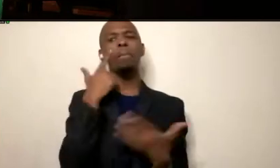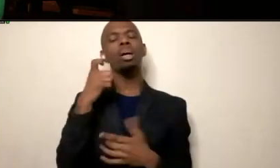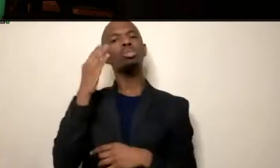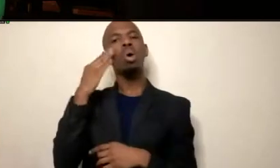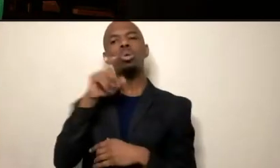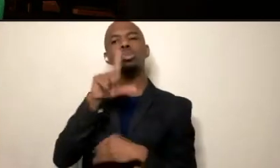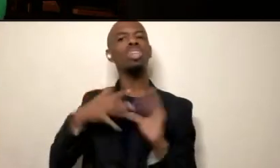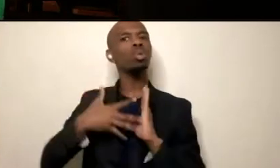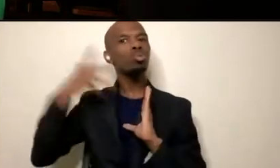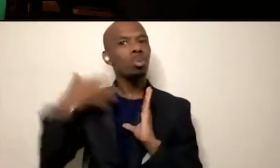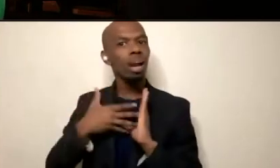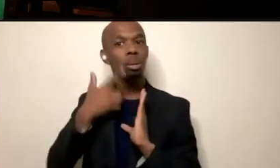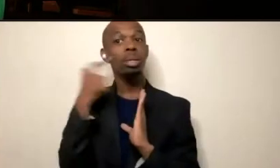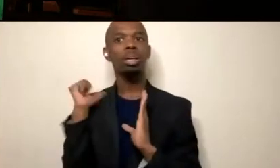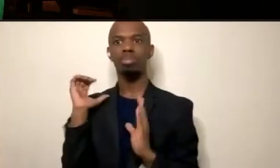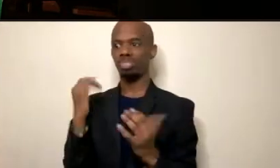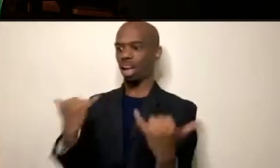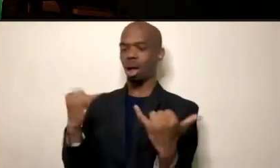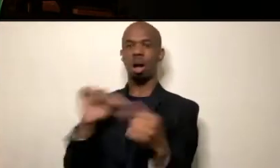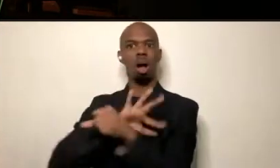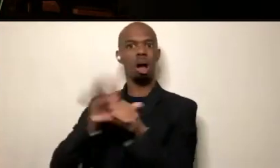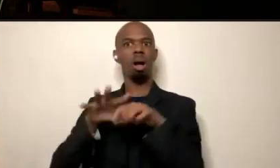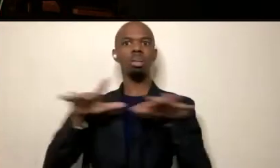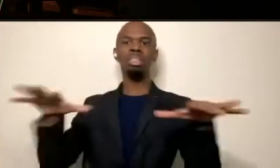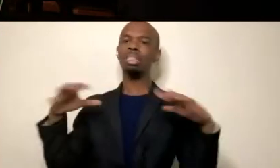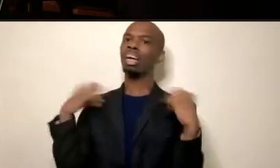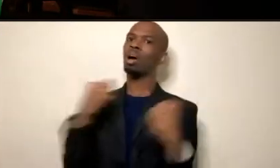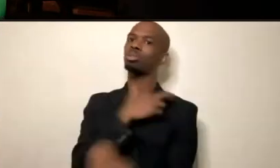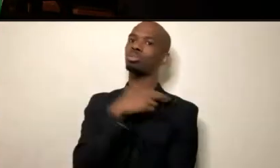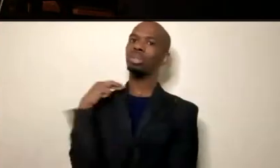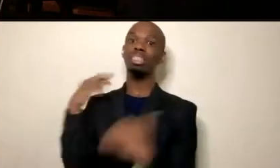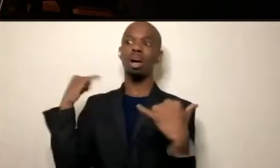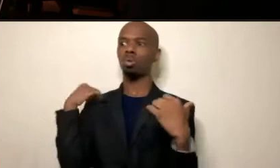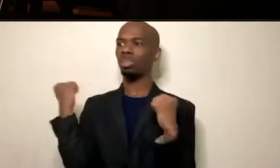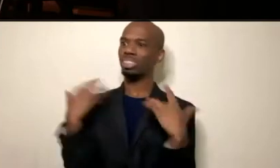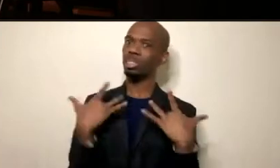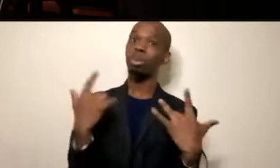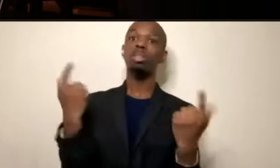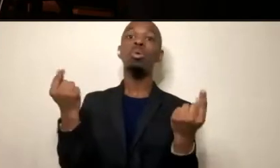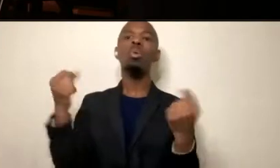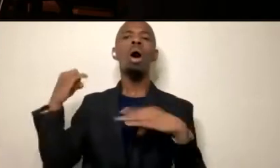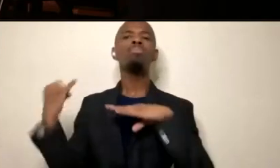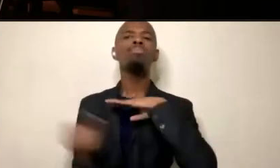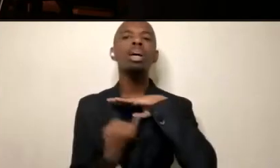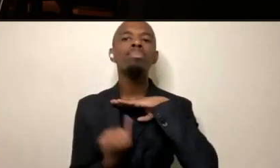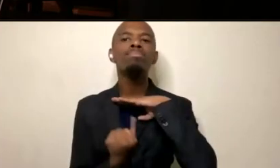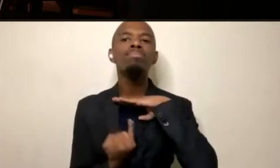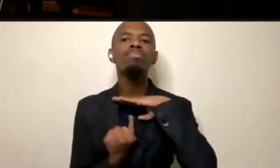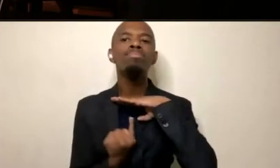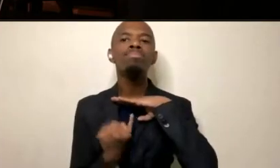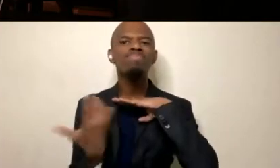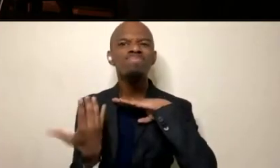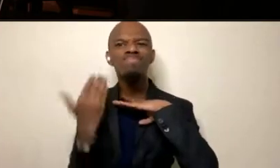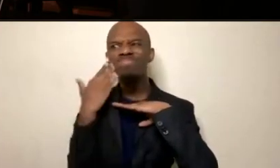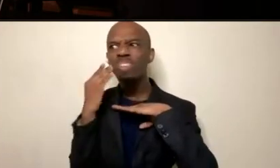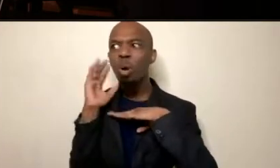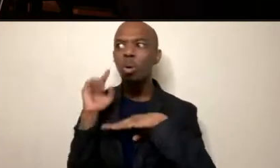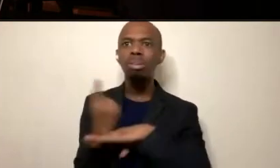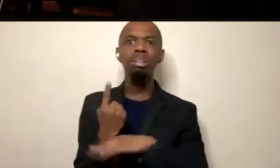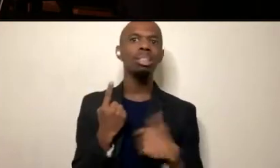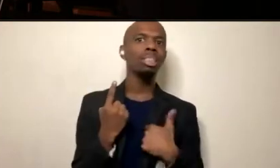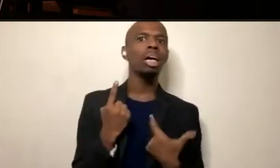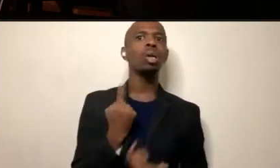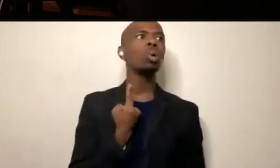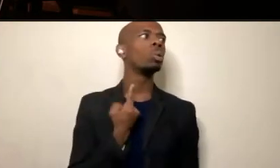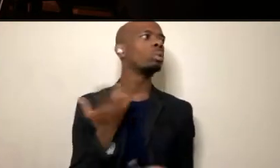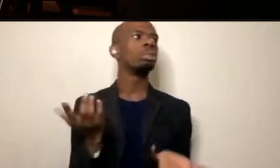religion, you know? And it's like, it's where I found myself, where I feel like I can offer healing to people, and I've been